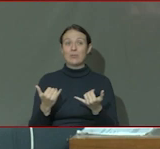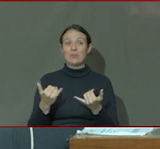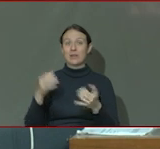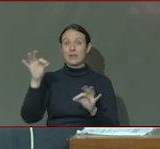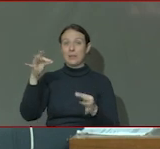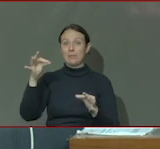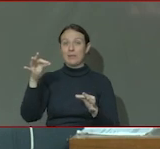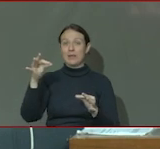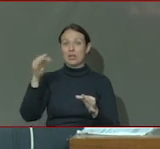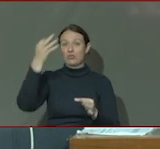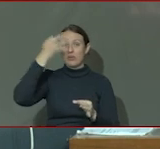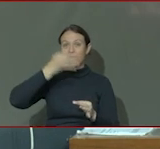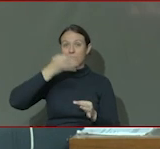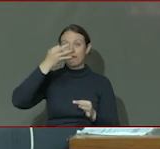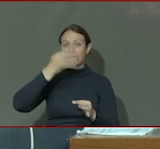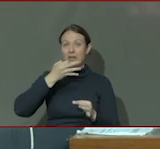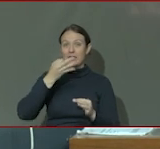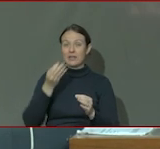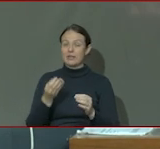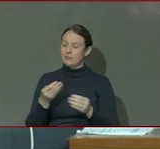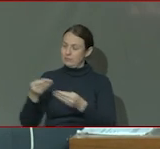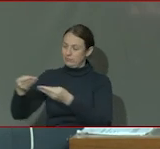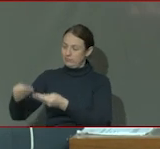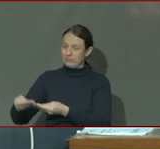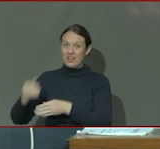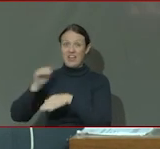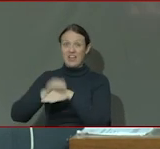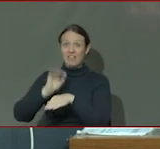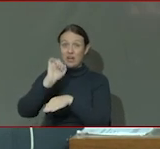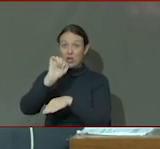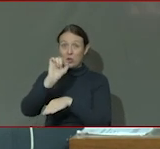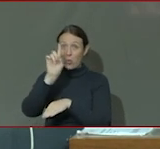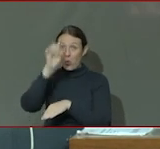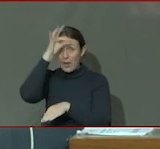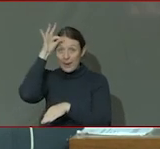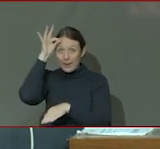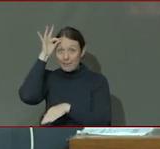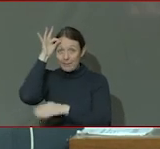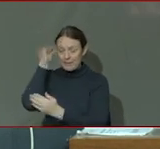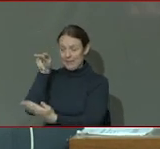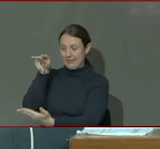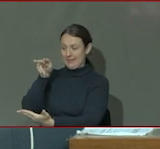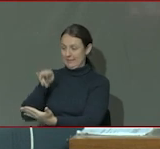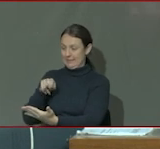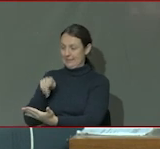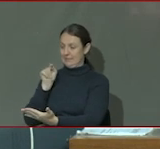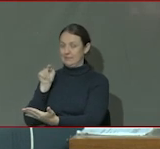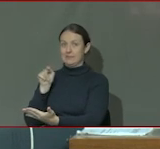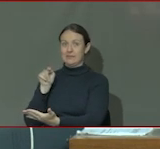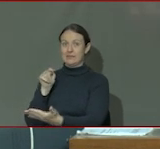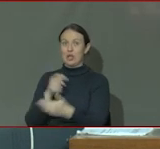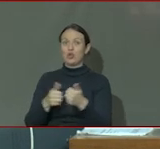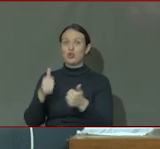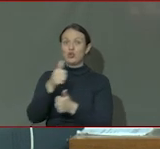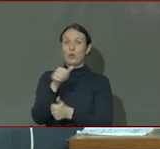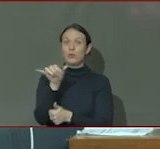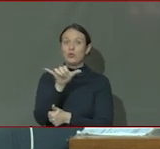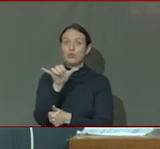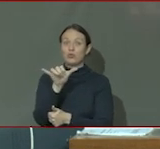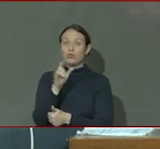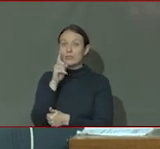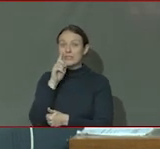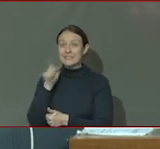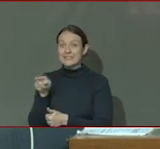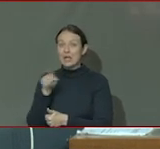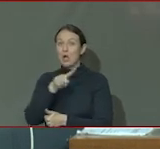front page, and quickly with your friend in 1 minute spot the kind of dominance you see there. This was